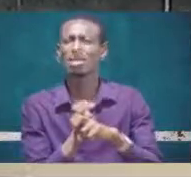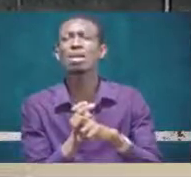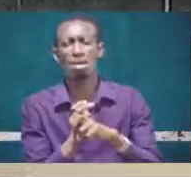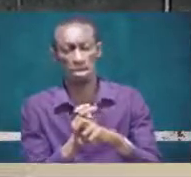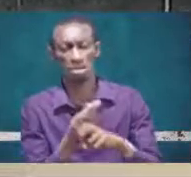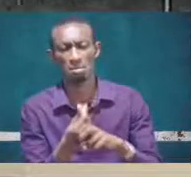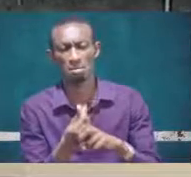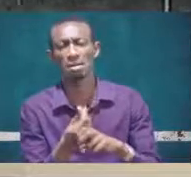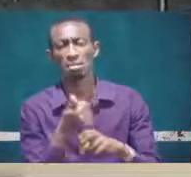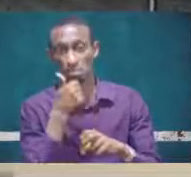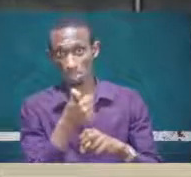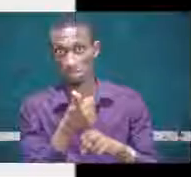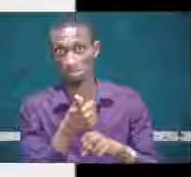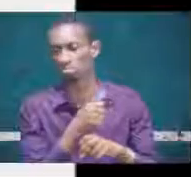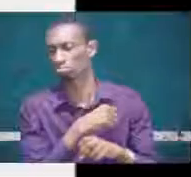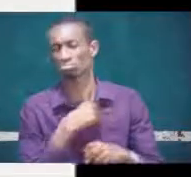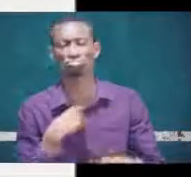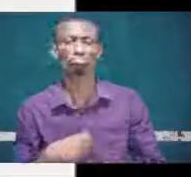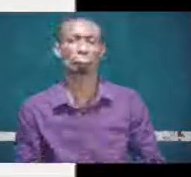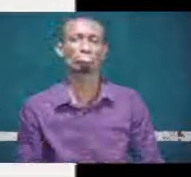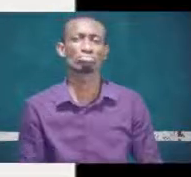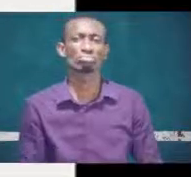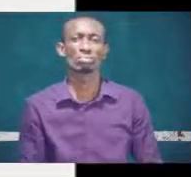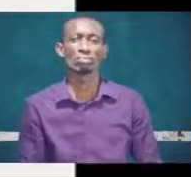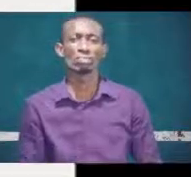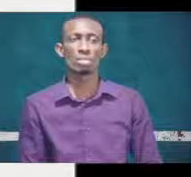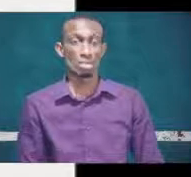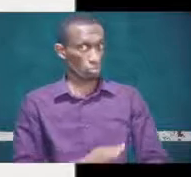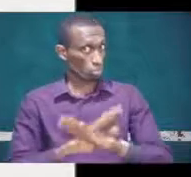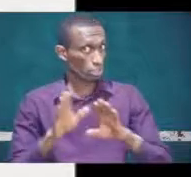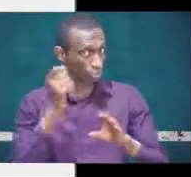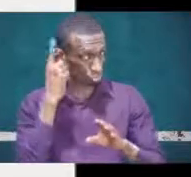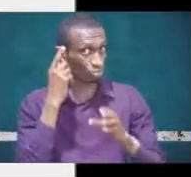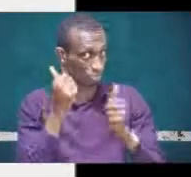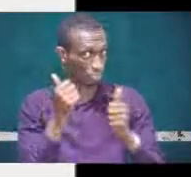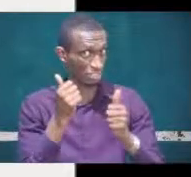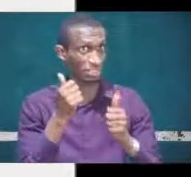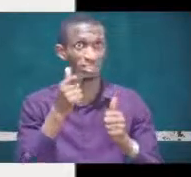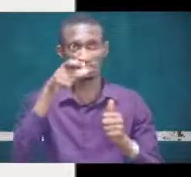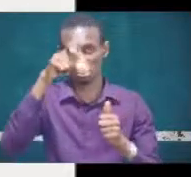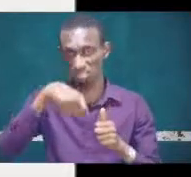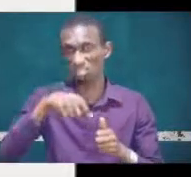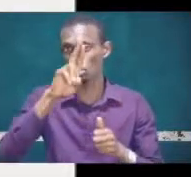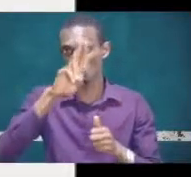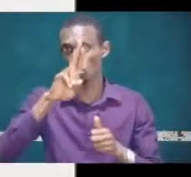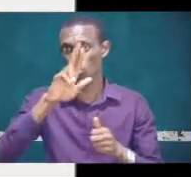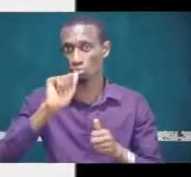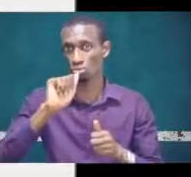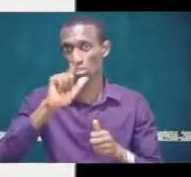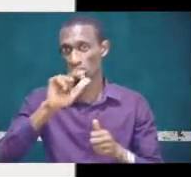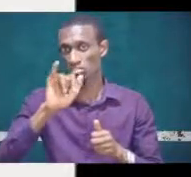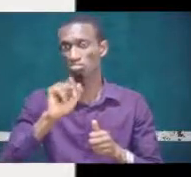maintain value. Now, after understanding about the qualities of good money, learners, what could be the functions of